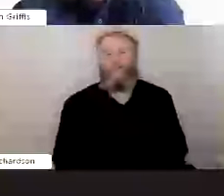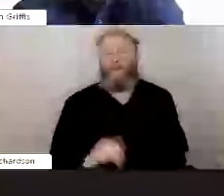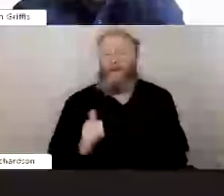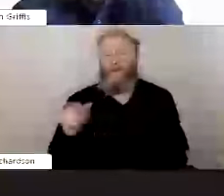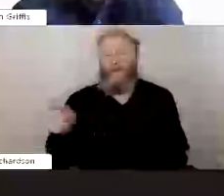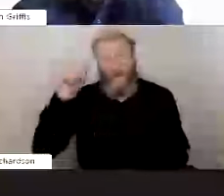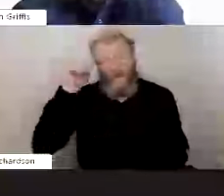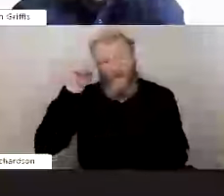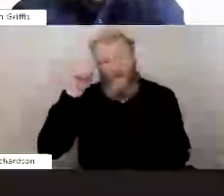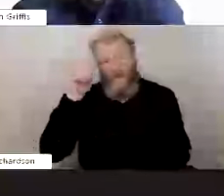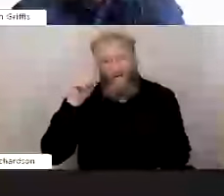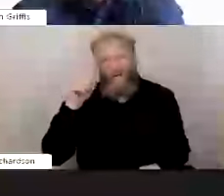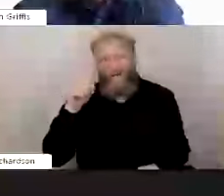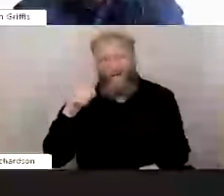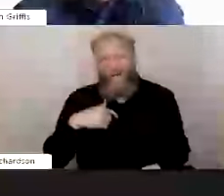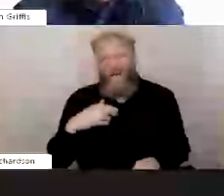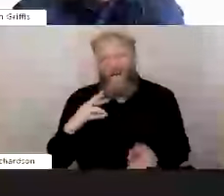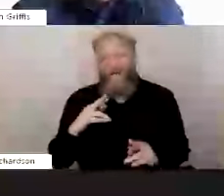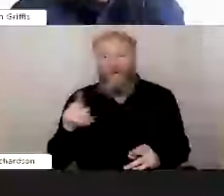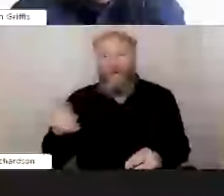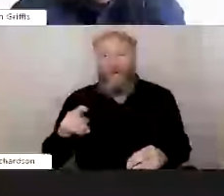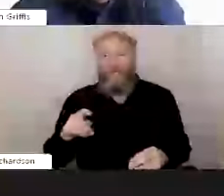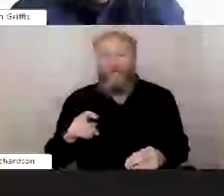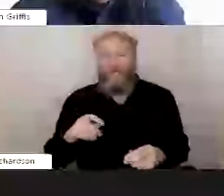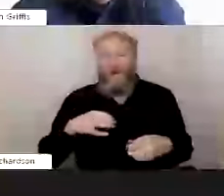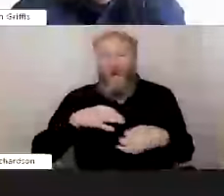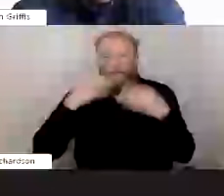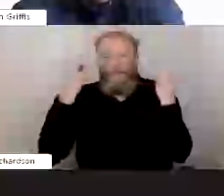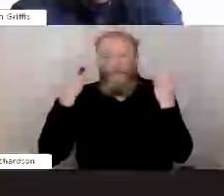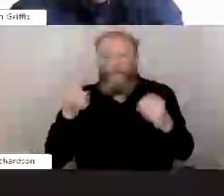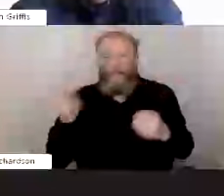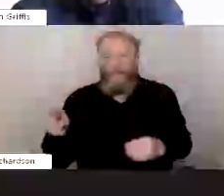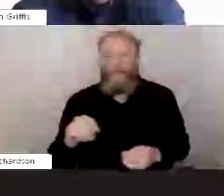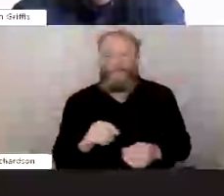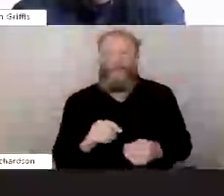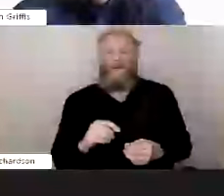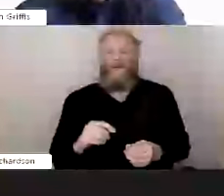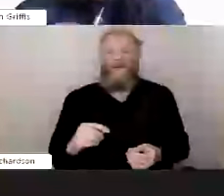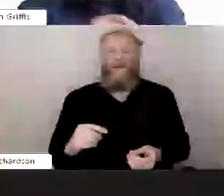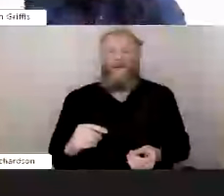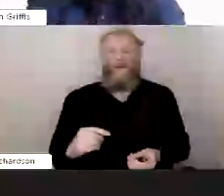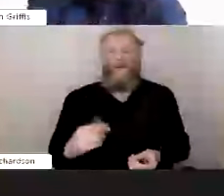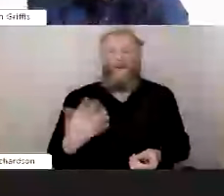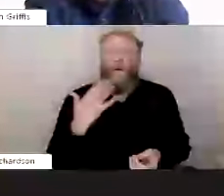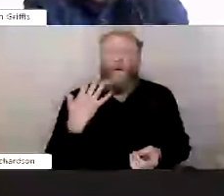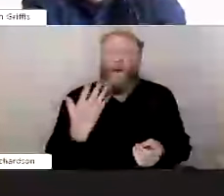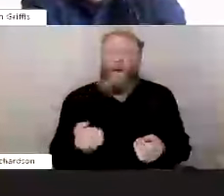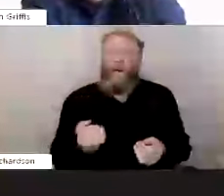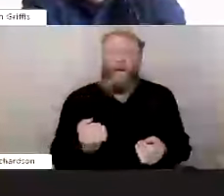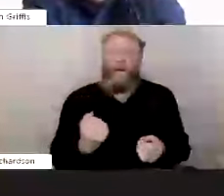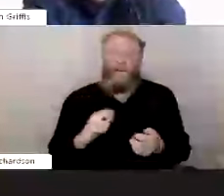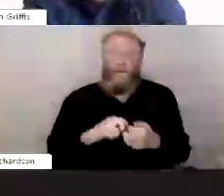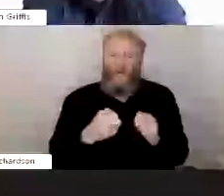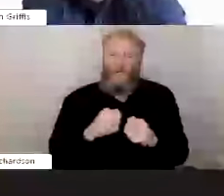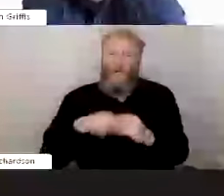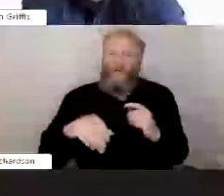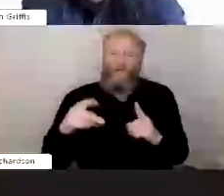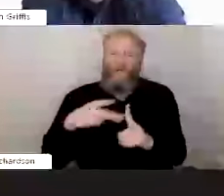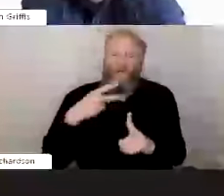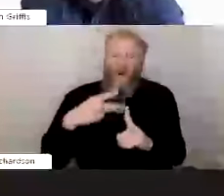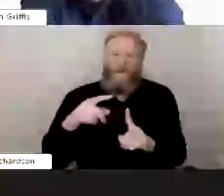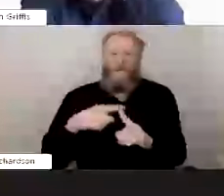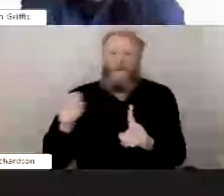really disturbed by that. Where there are issues around violence and abuse, and I don't want to create a view that